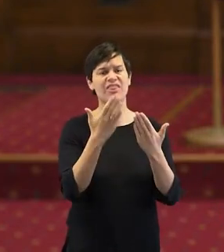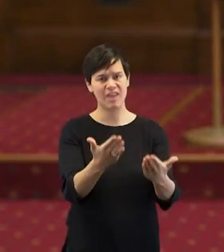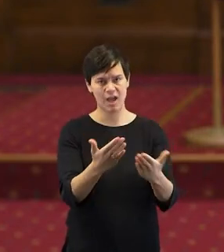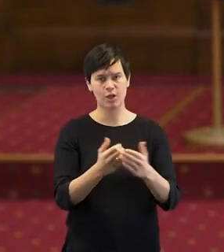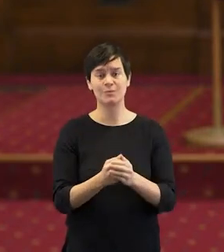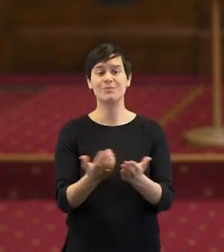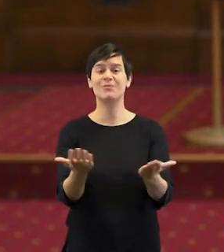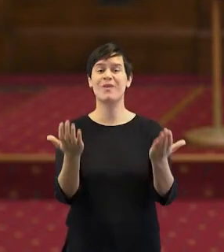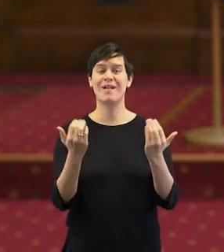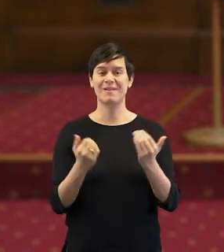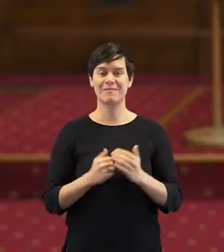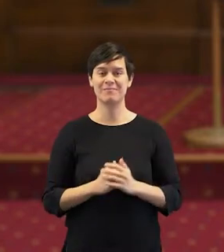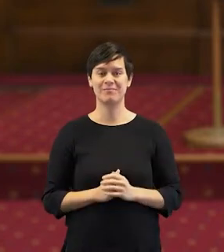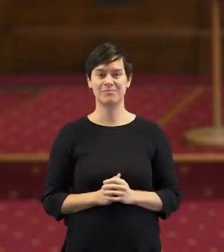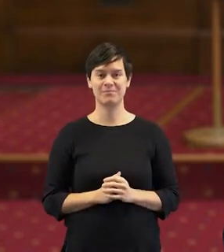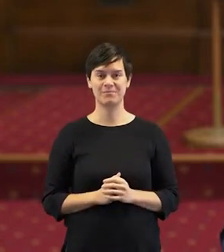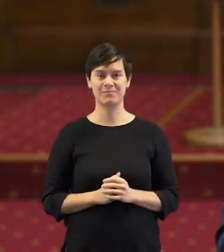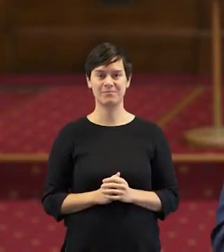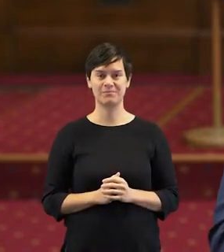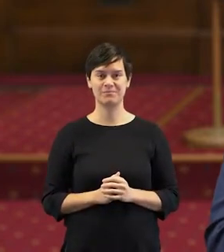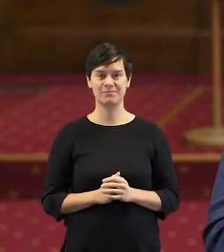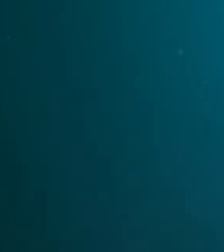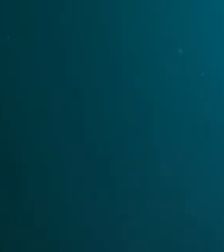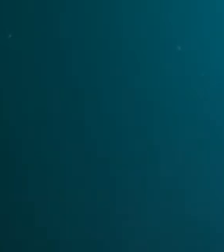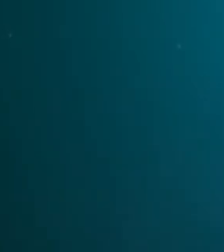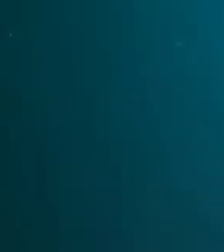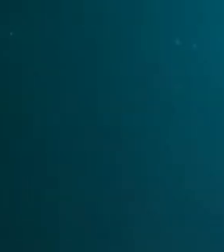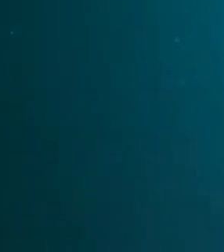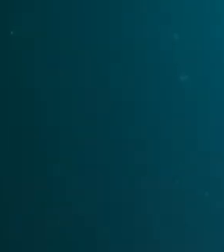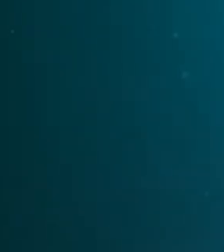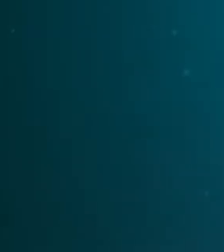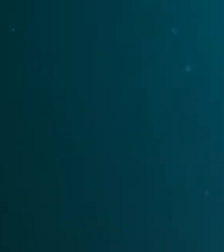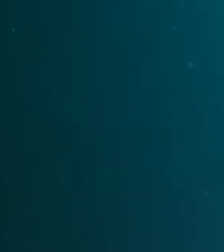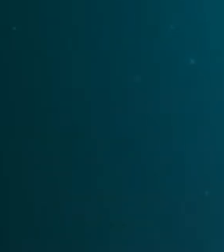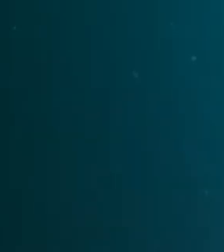tēnā koutou, kia ora tātou katoa.